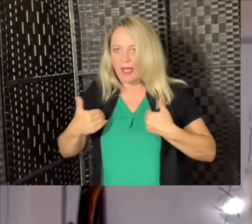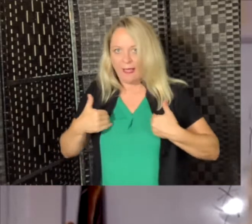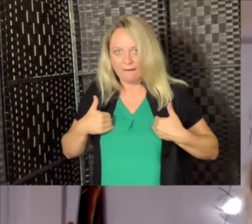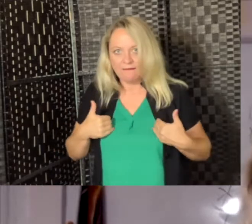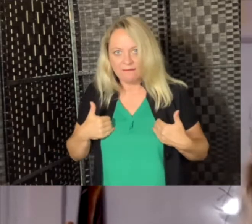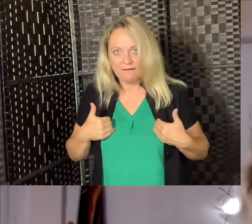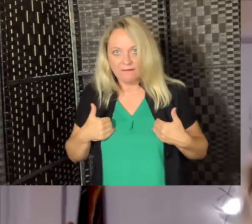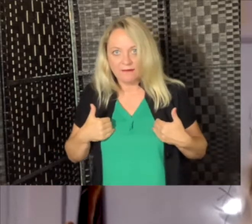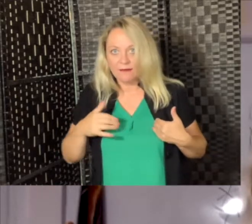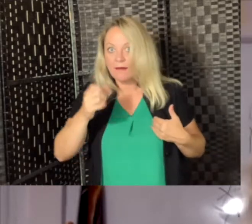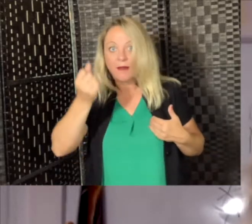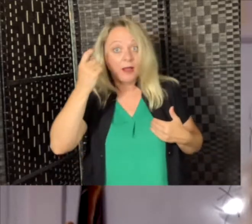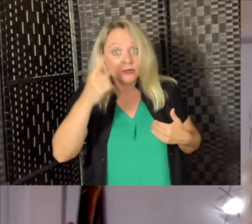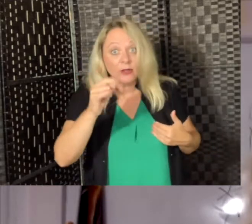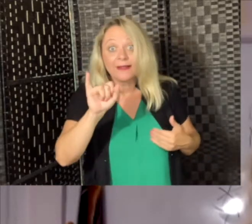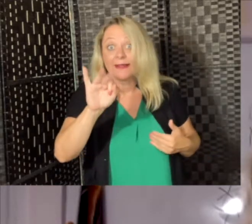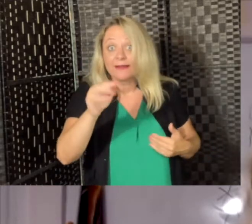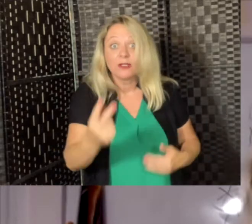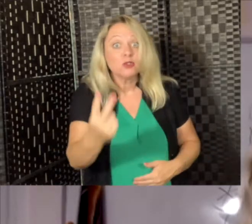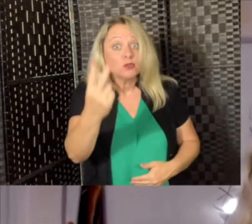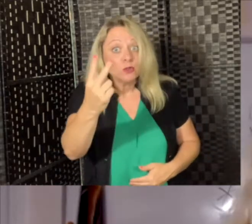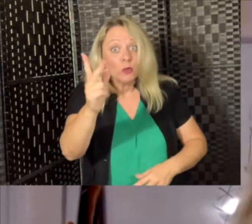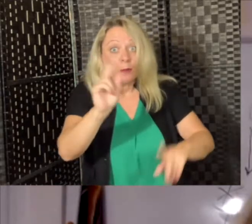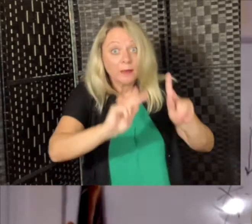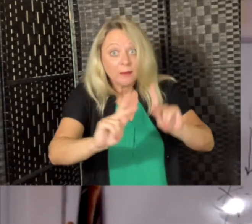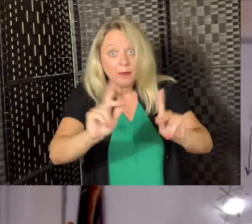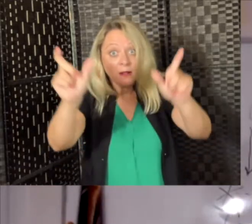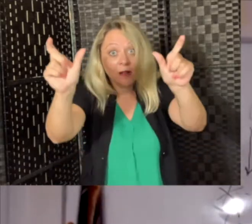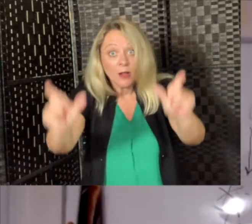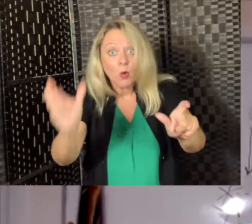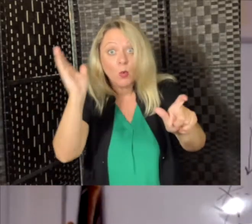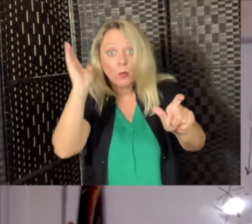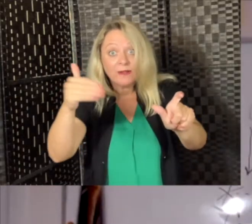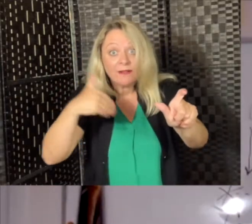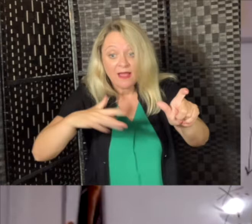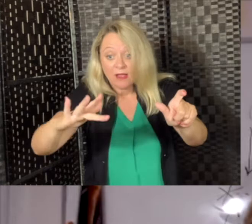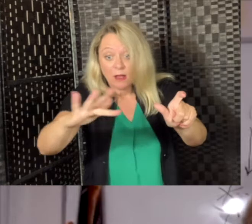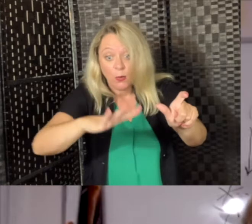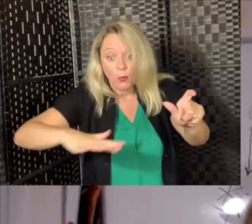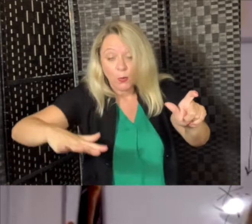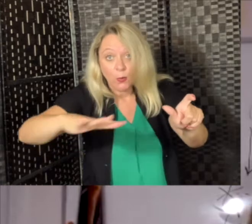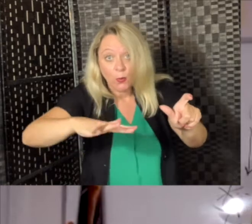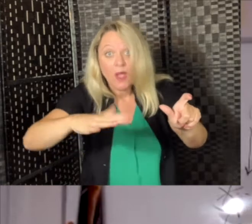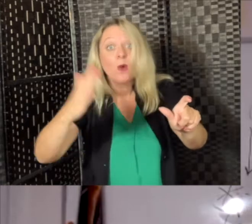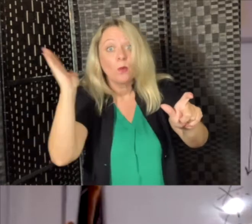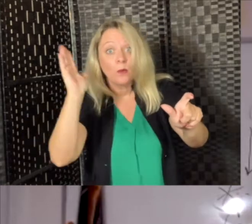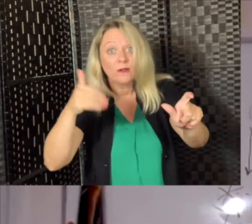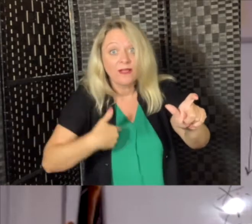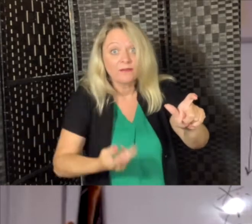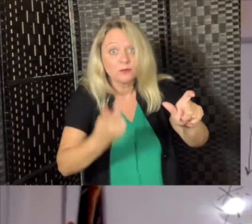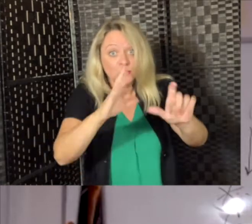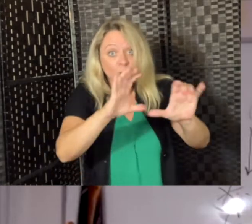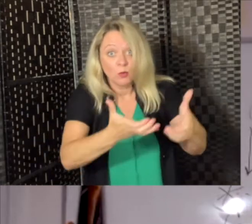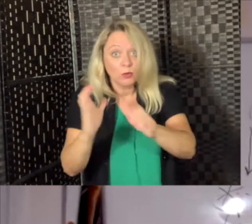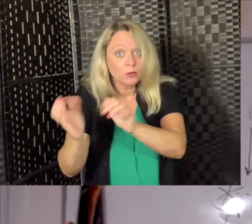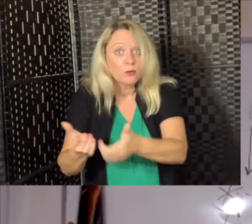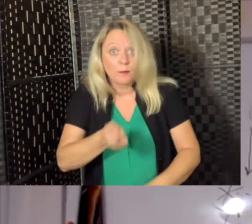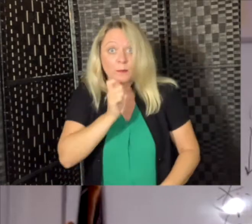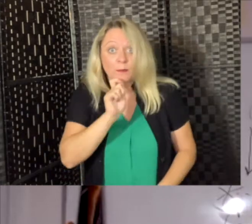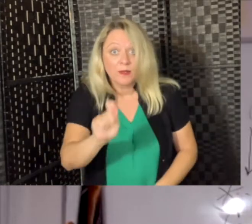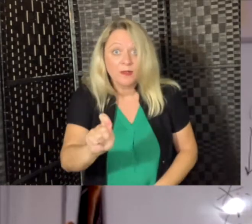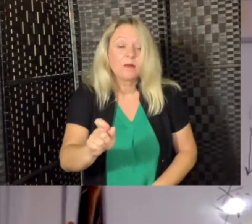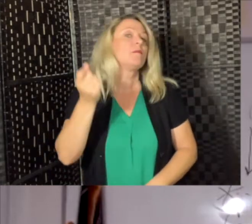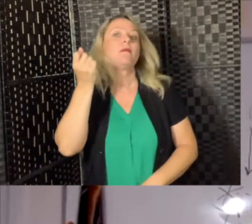people, there's a relationship space and there's two worlds. But they've come to peace with it in a way to let one